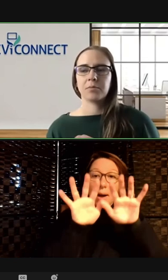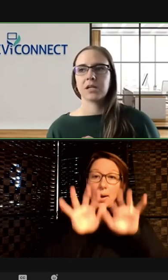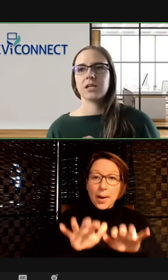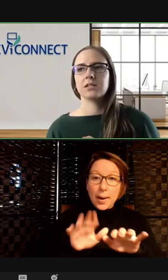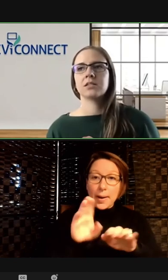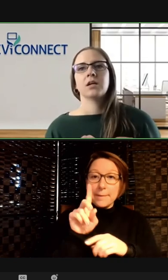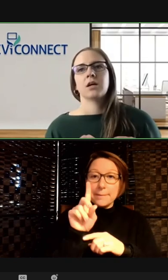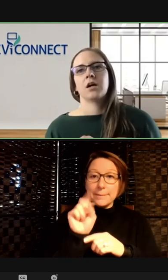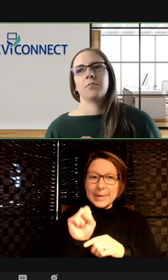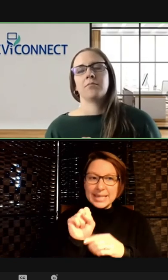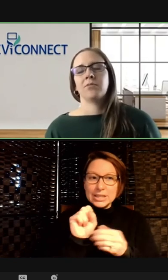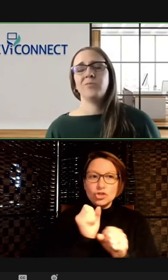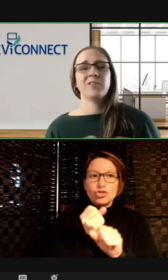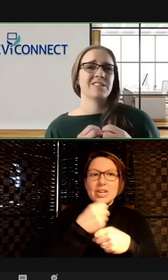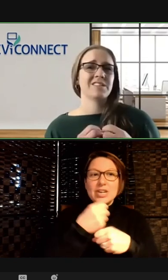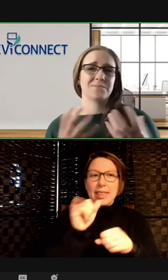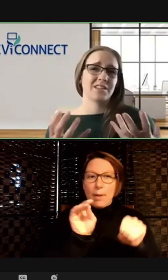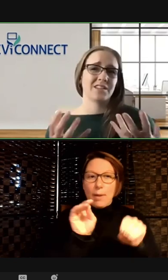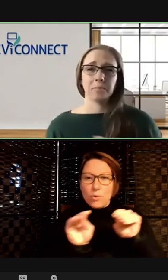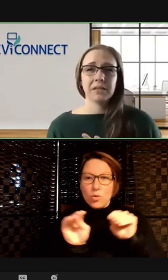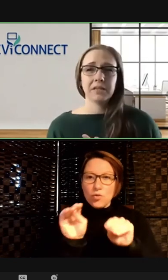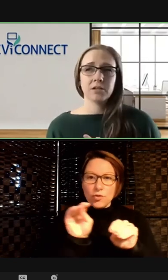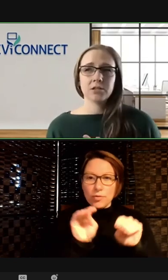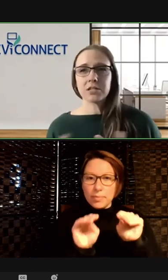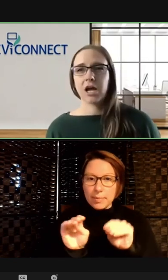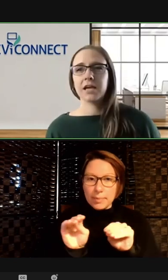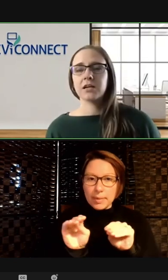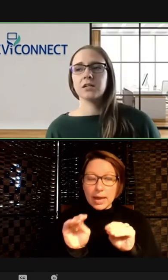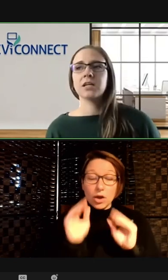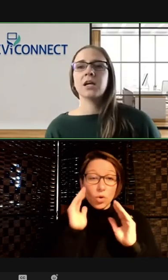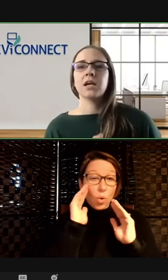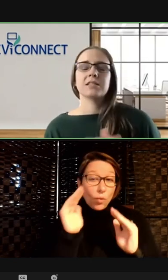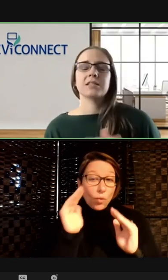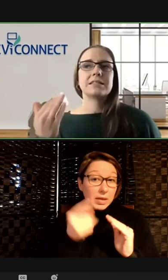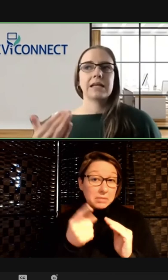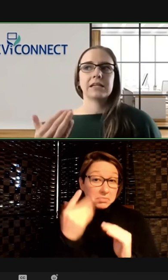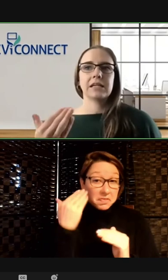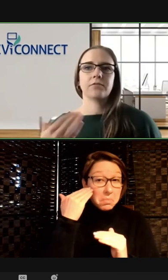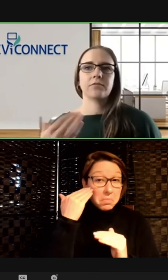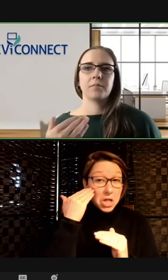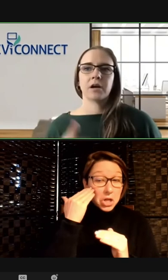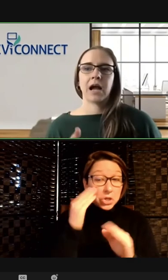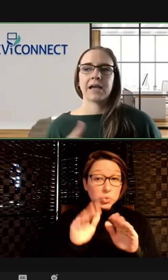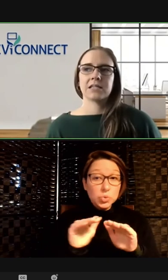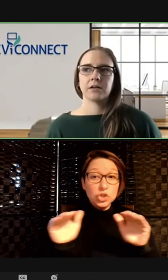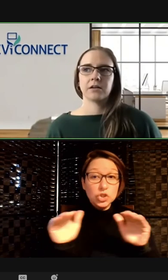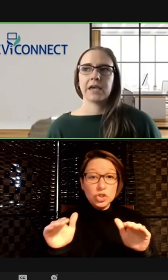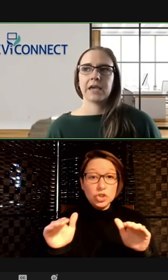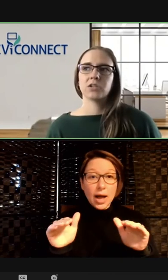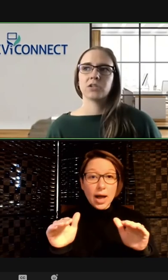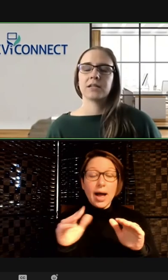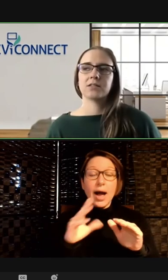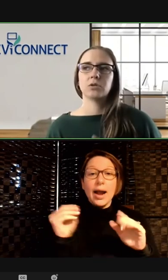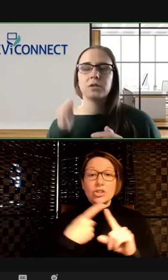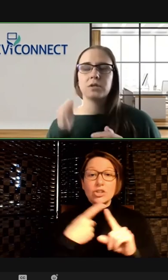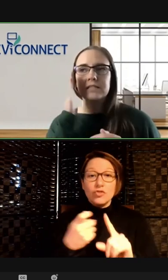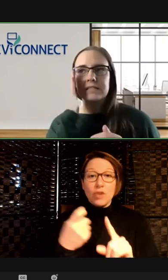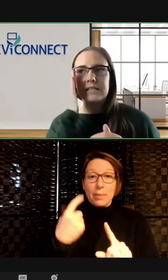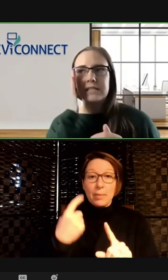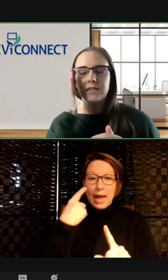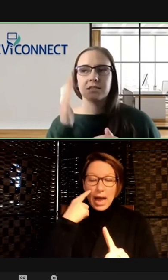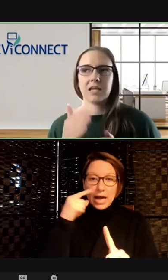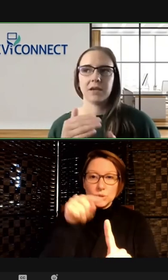movement-like properties. Hopefully this is something that's familiar to the child, and it's extending from their eye to their hand, right? So